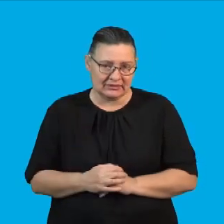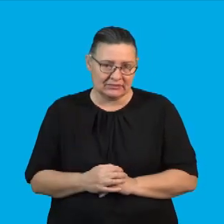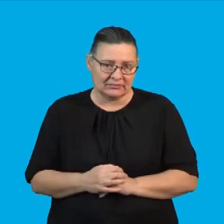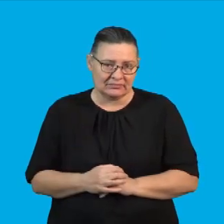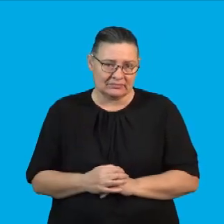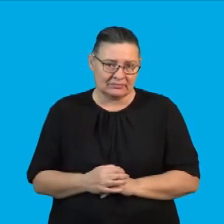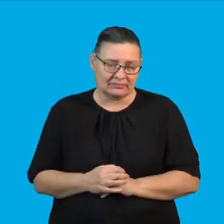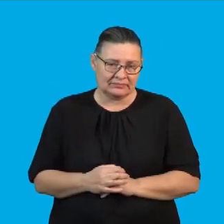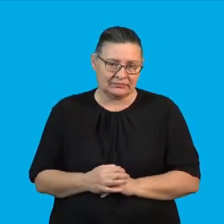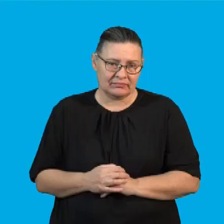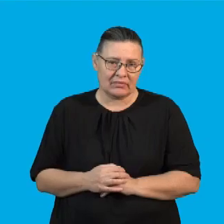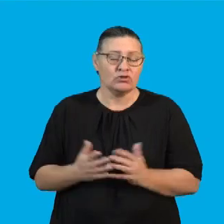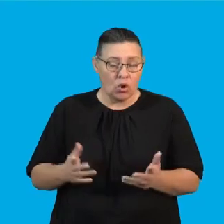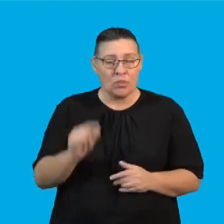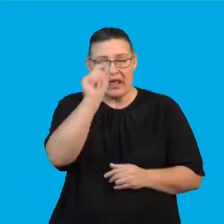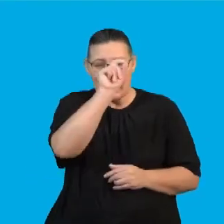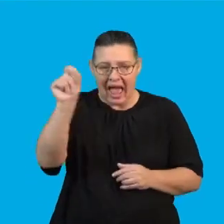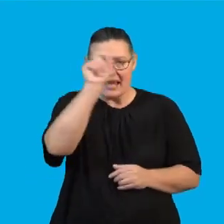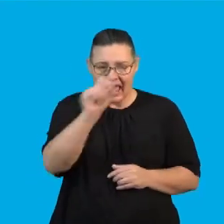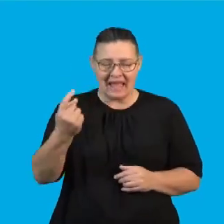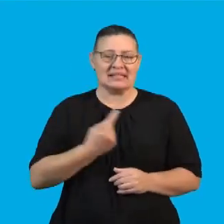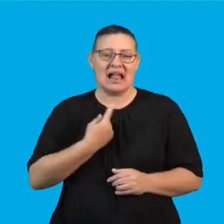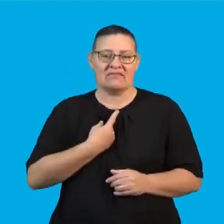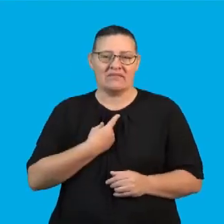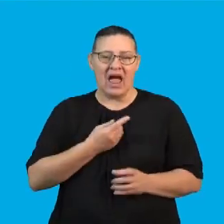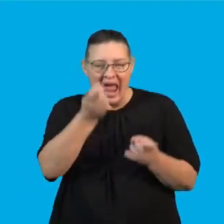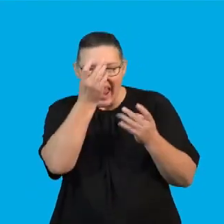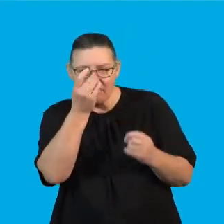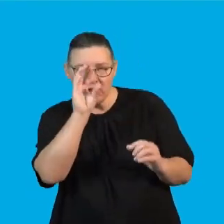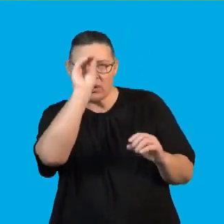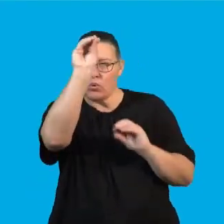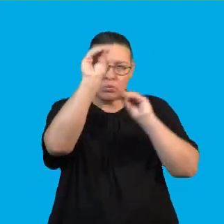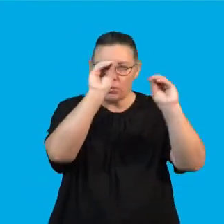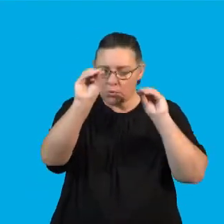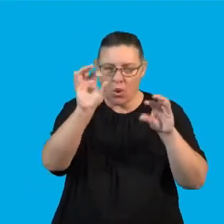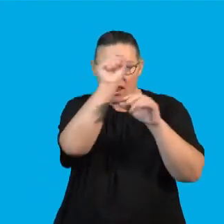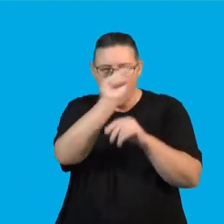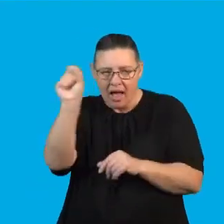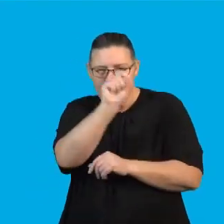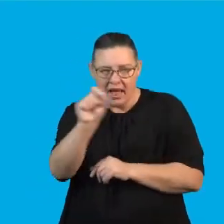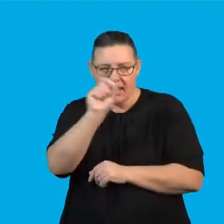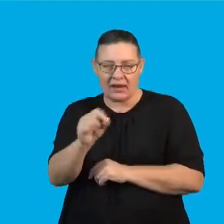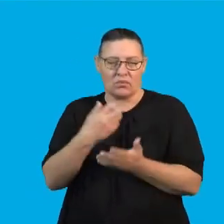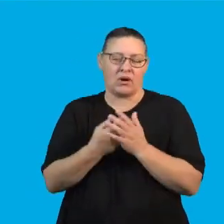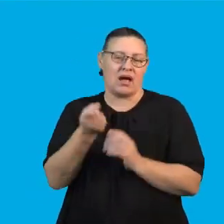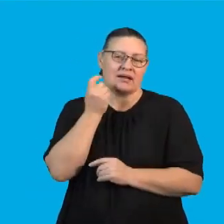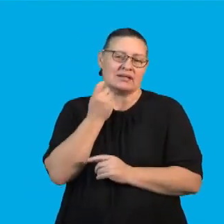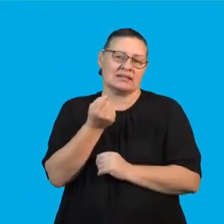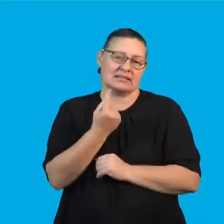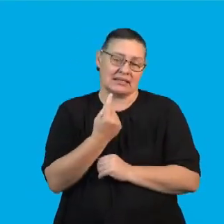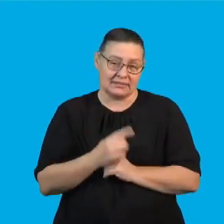days. I'm underlining, as you underline the highlighted areas of your